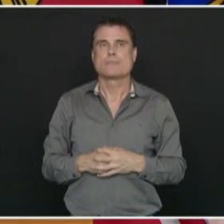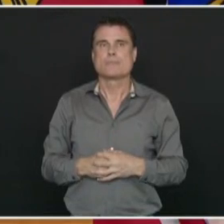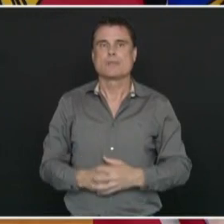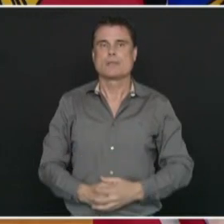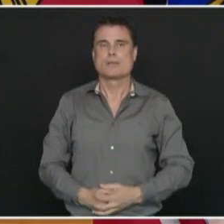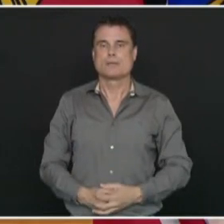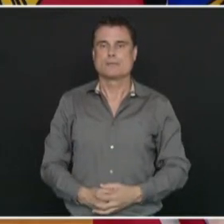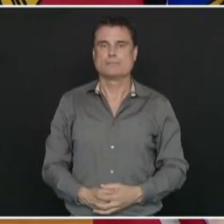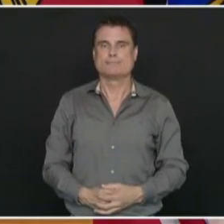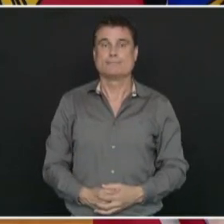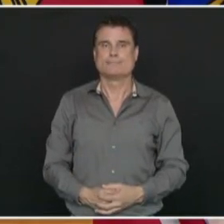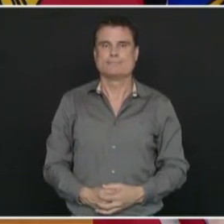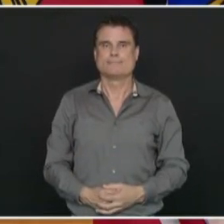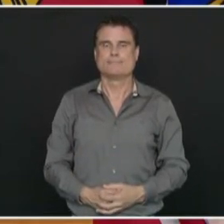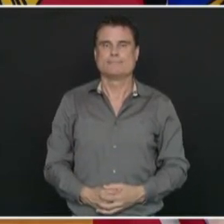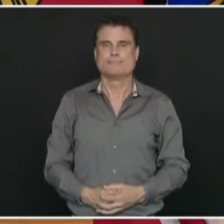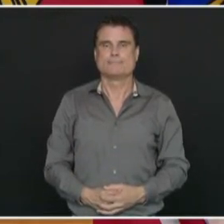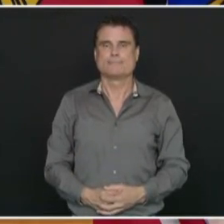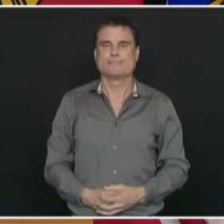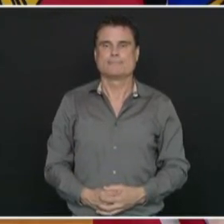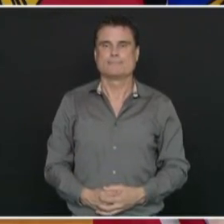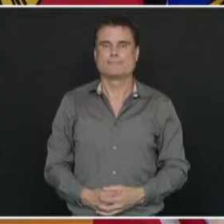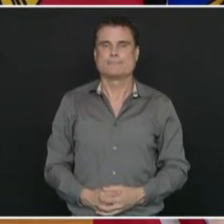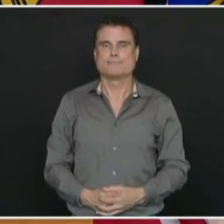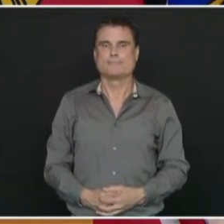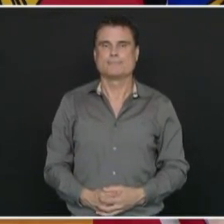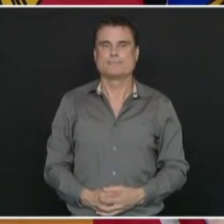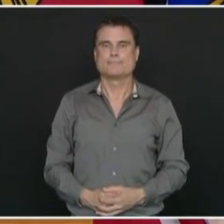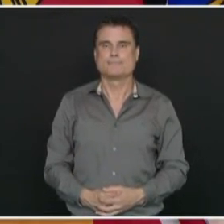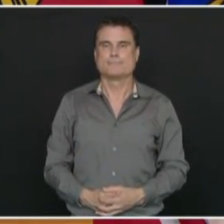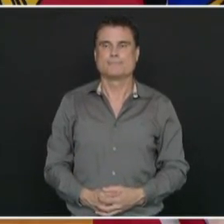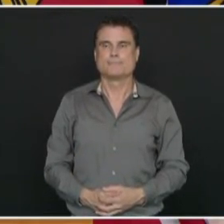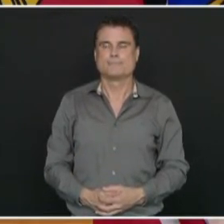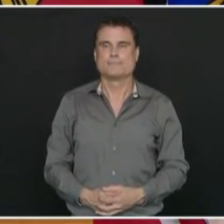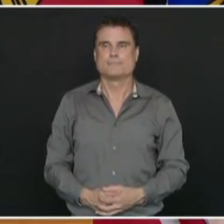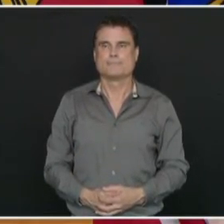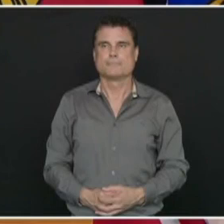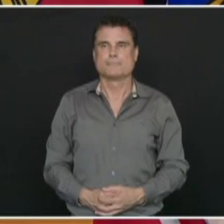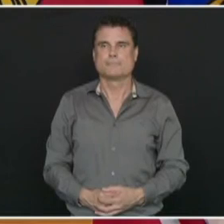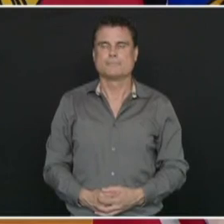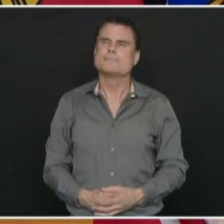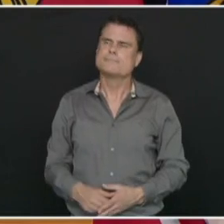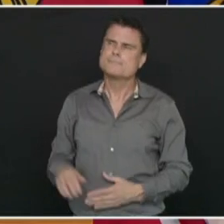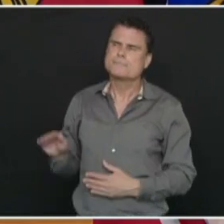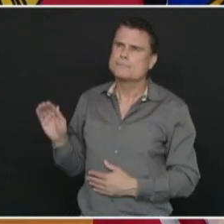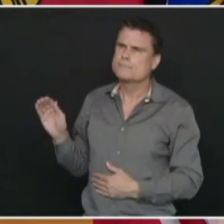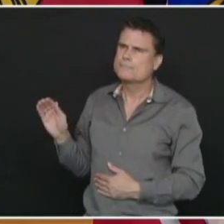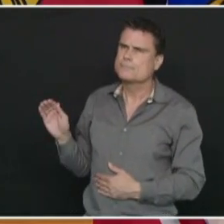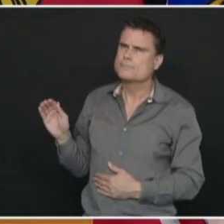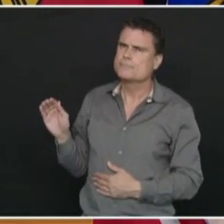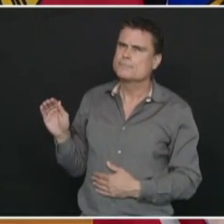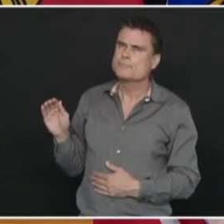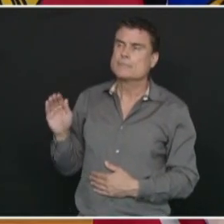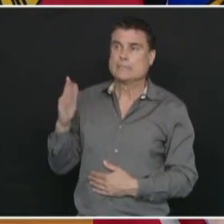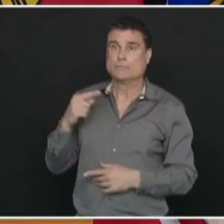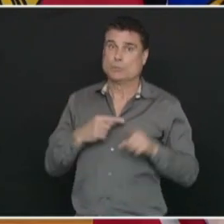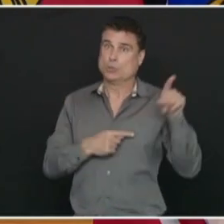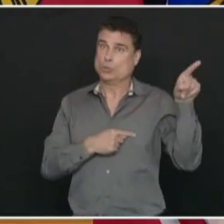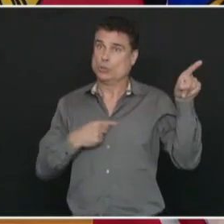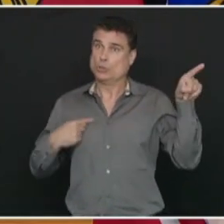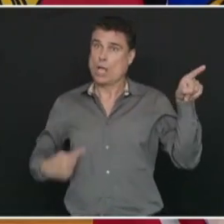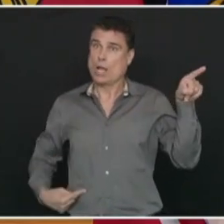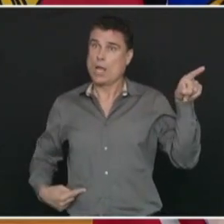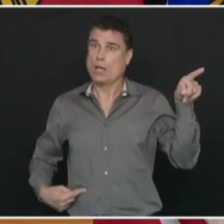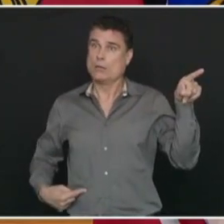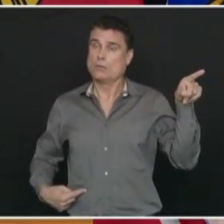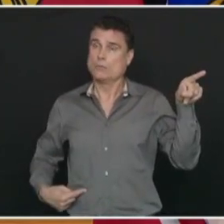Right now, the biggest challenge is in Ontario and particularly in Quebec, and so I know Alberta was able to